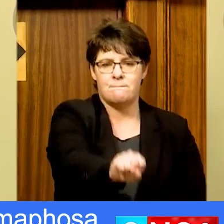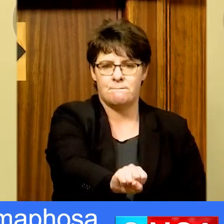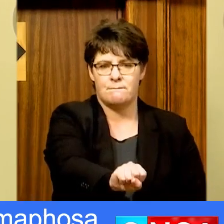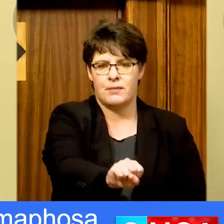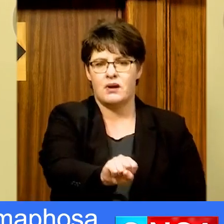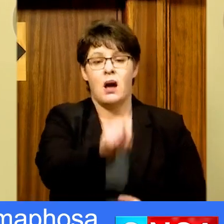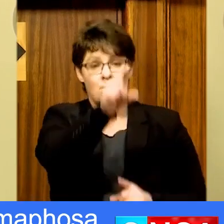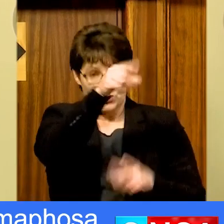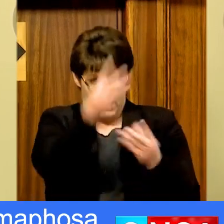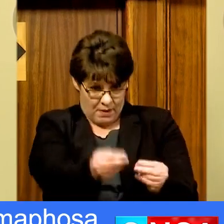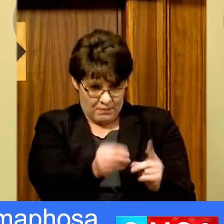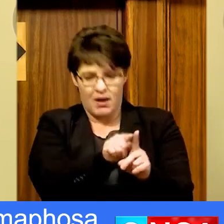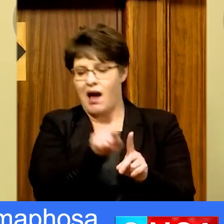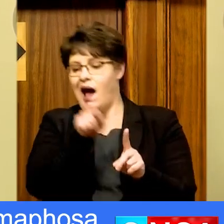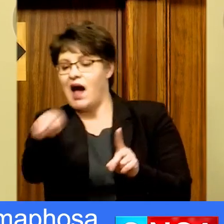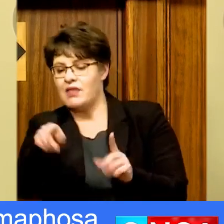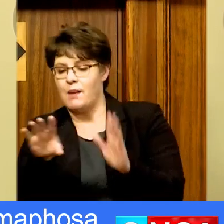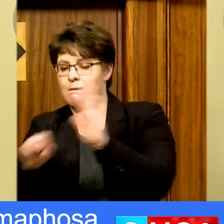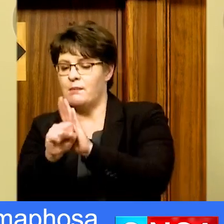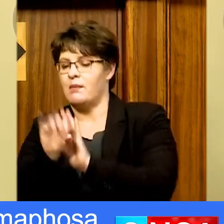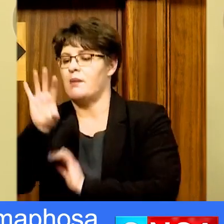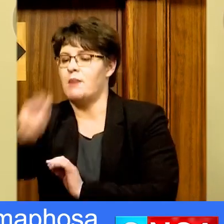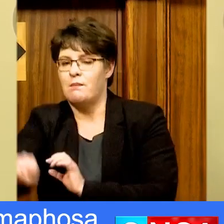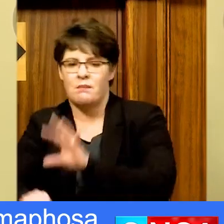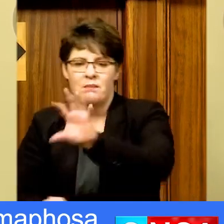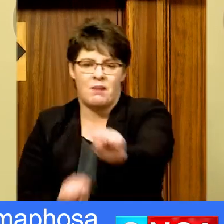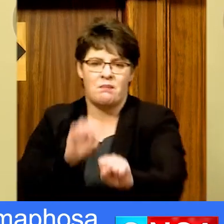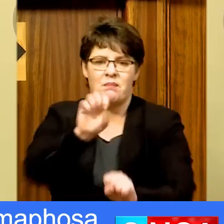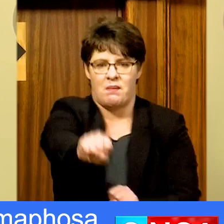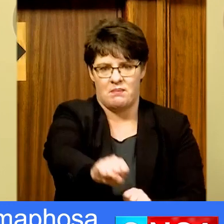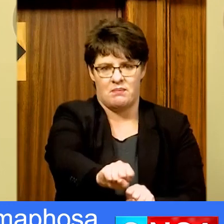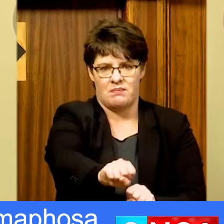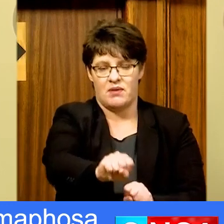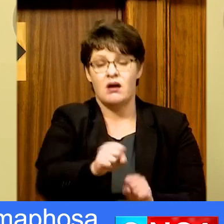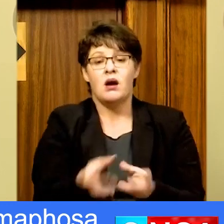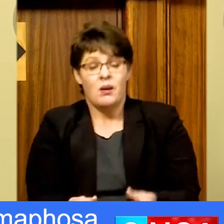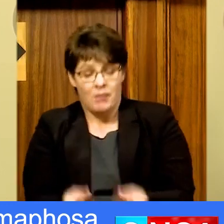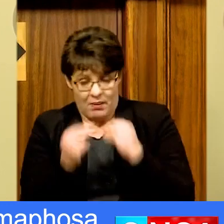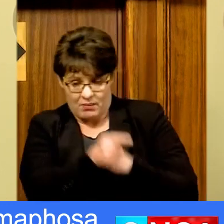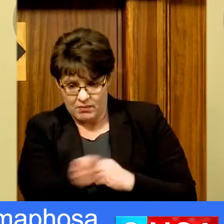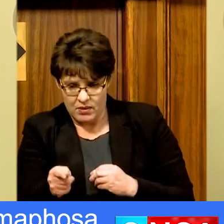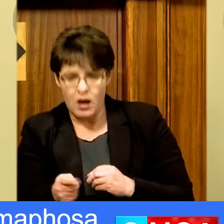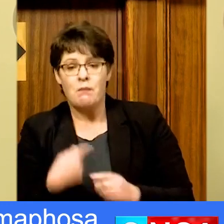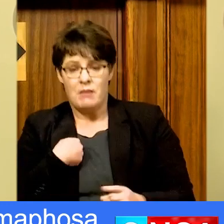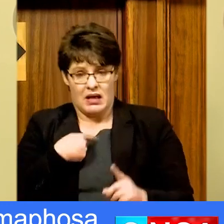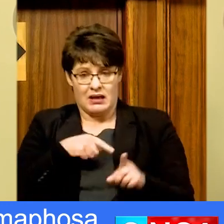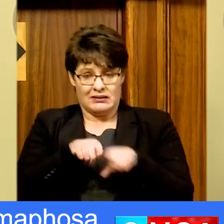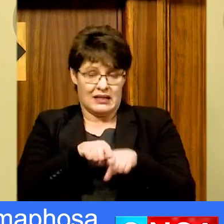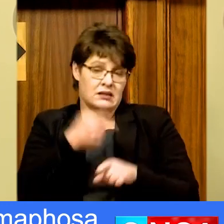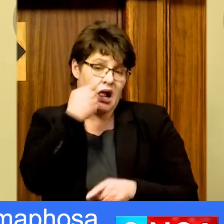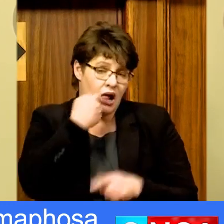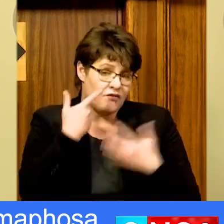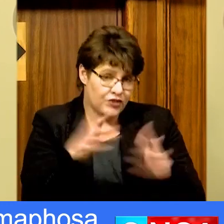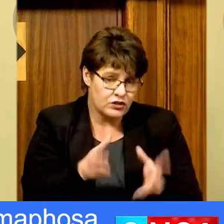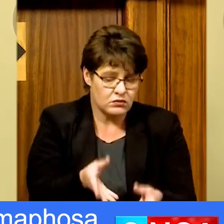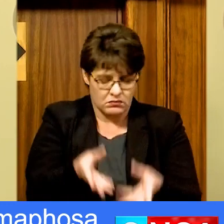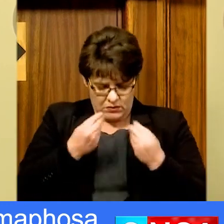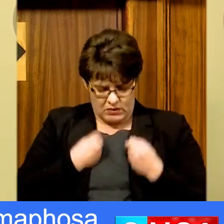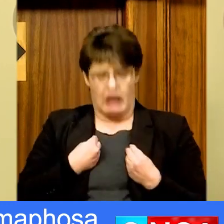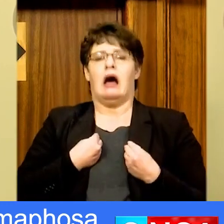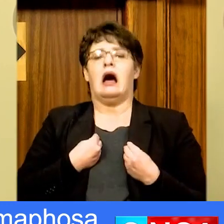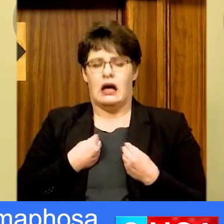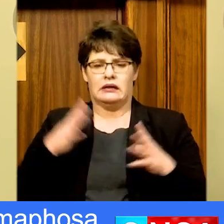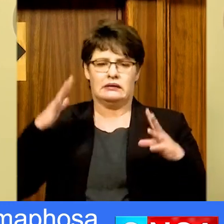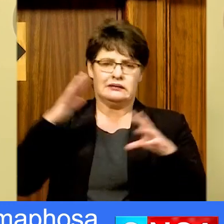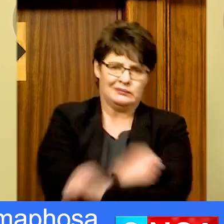tracing and isolation of contacts, and to provide support to those who test positive. In